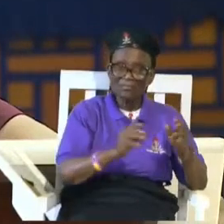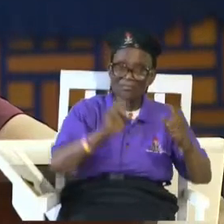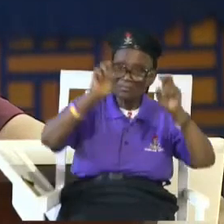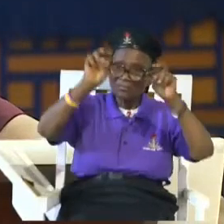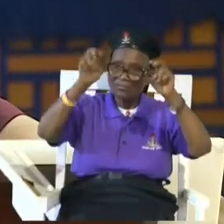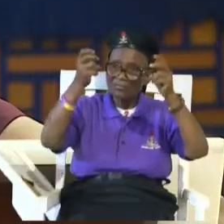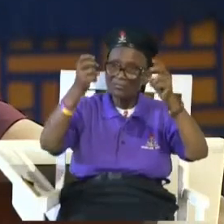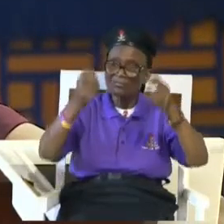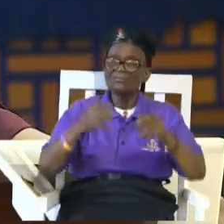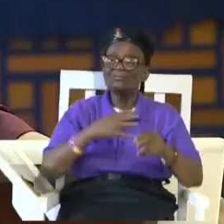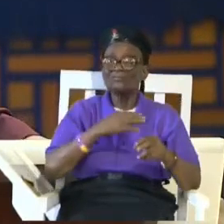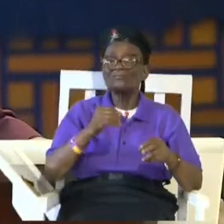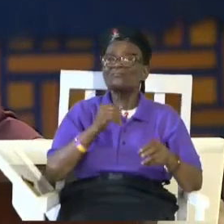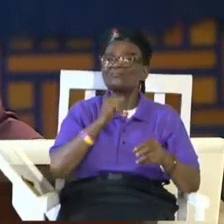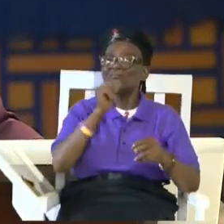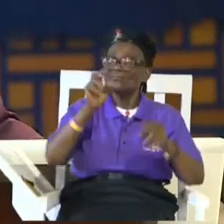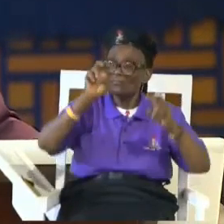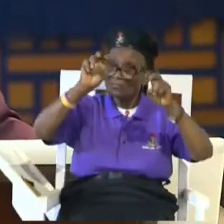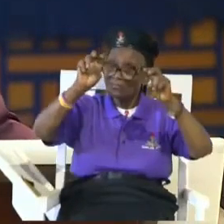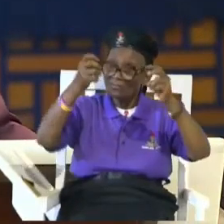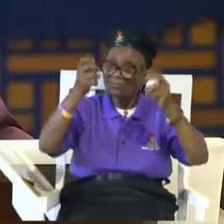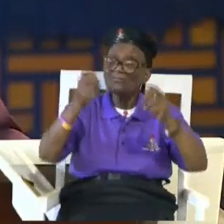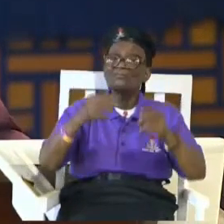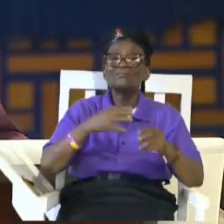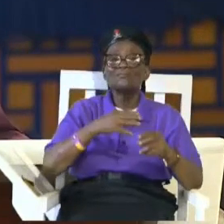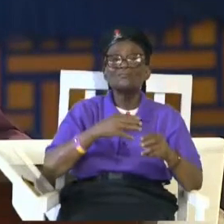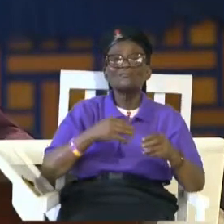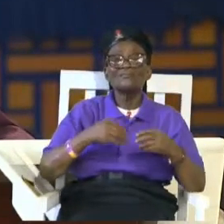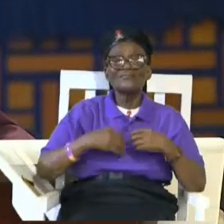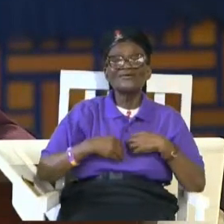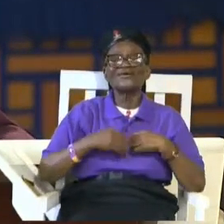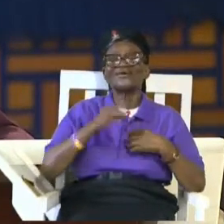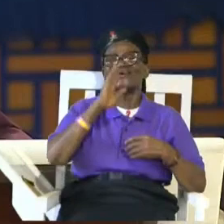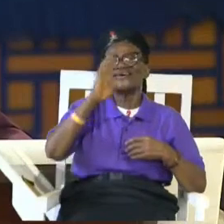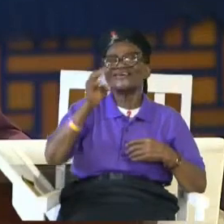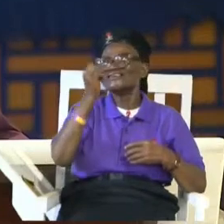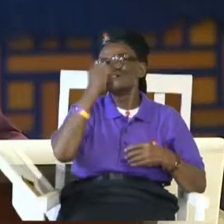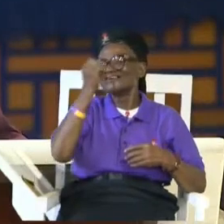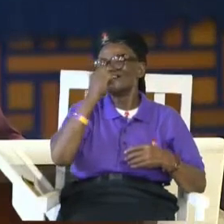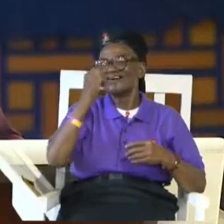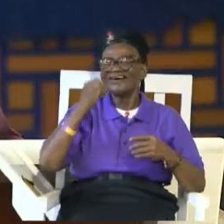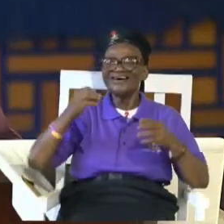and unquote, have been eating fat